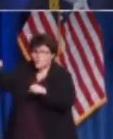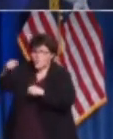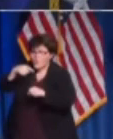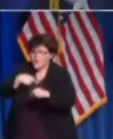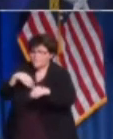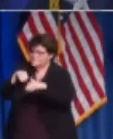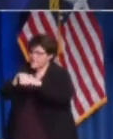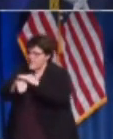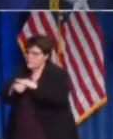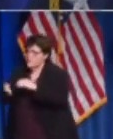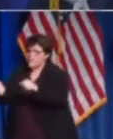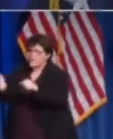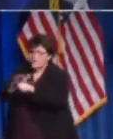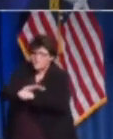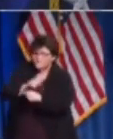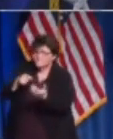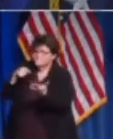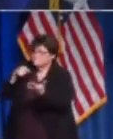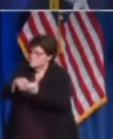it will make.